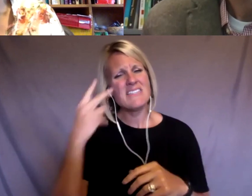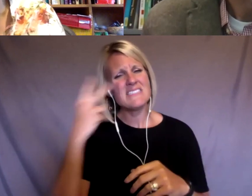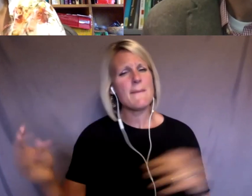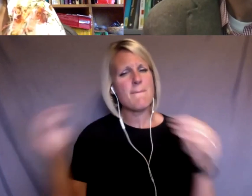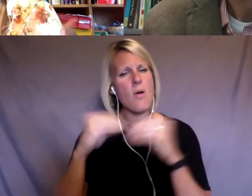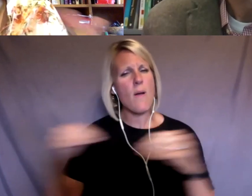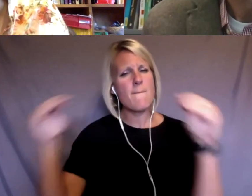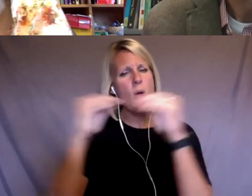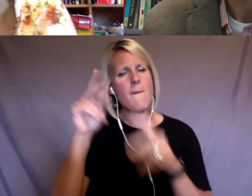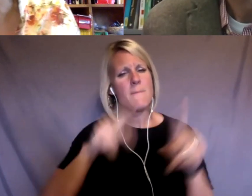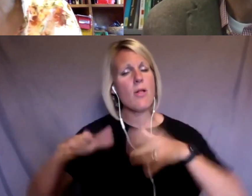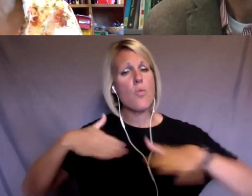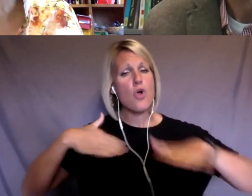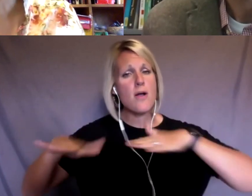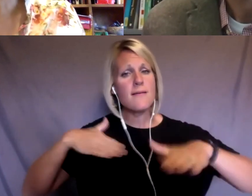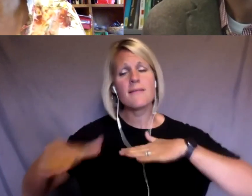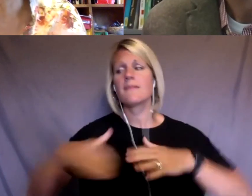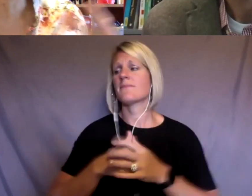people walking and biking.